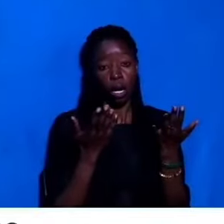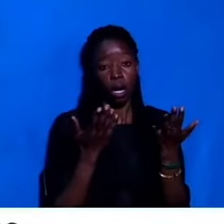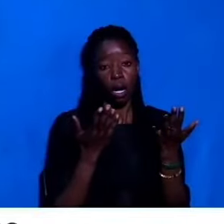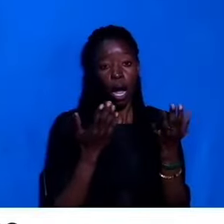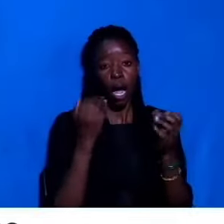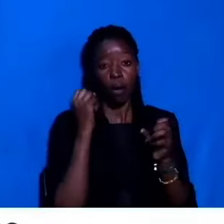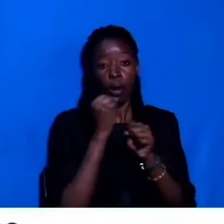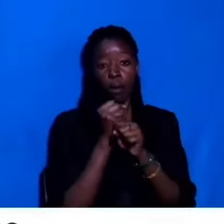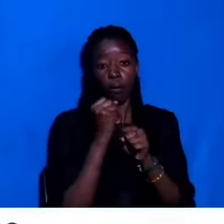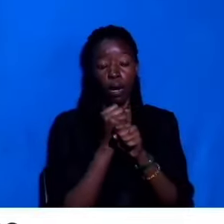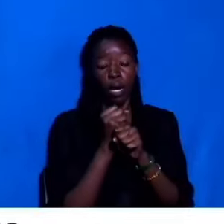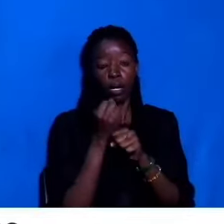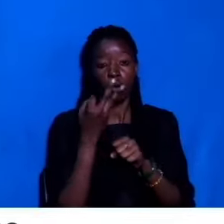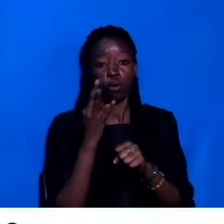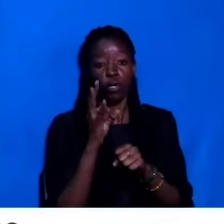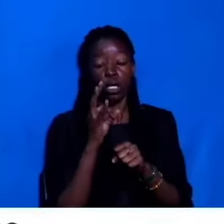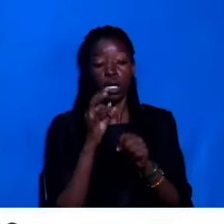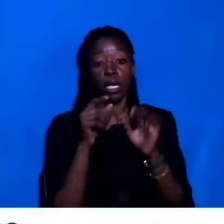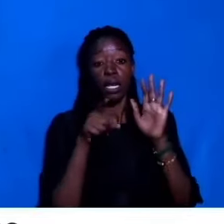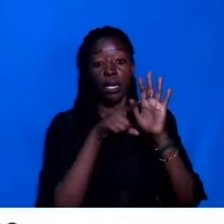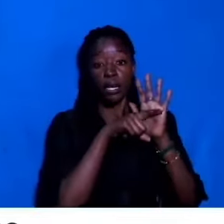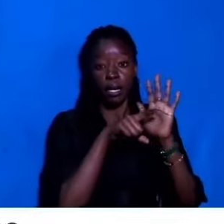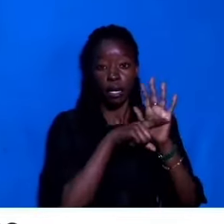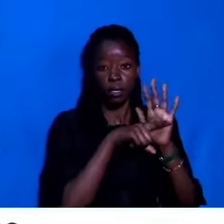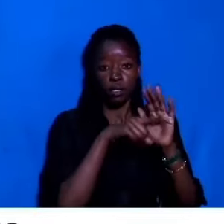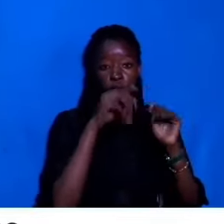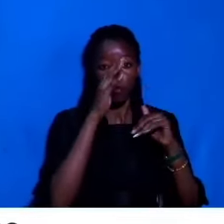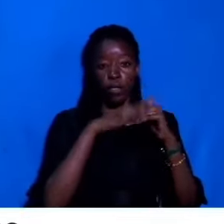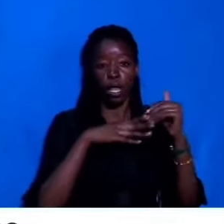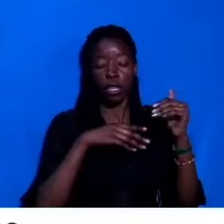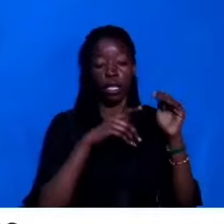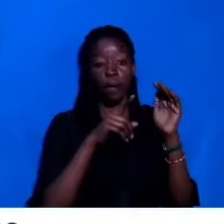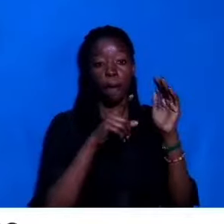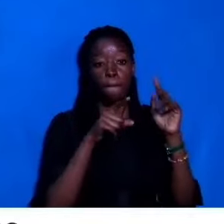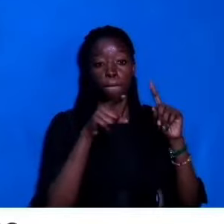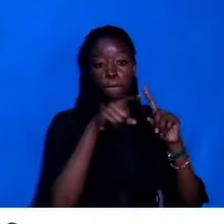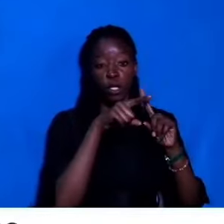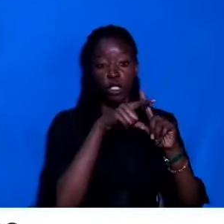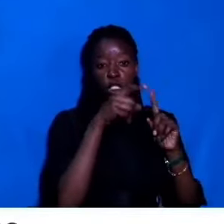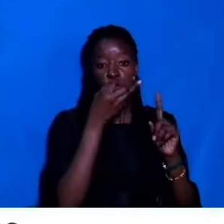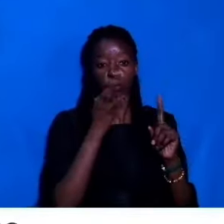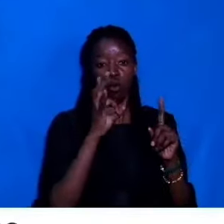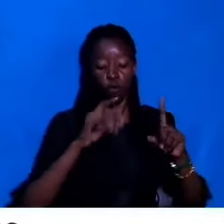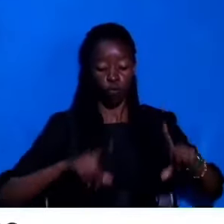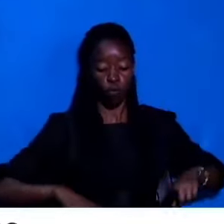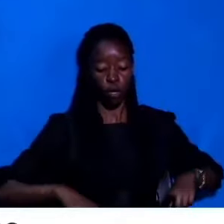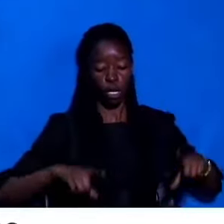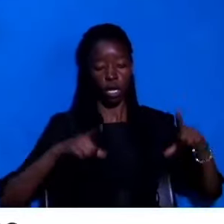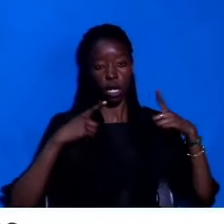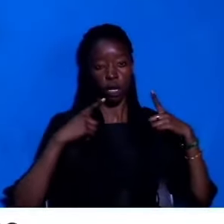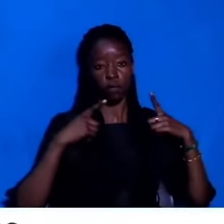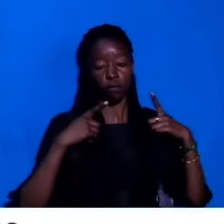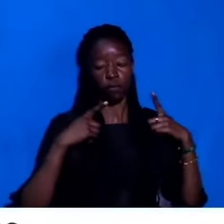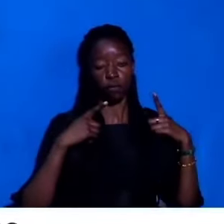the negatives rather than the positives of life. You know, let us avoid being distracted by the disappointments and